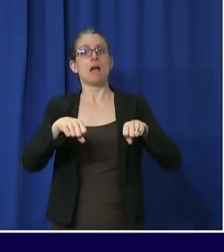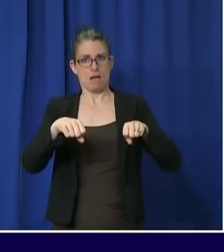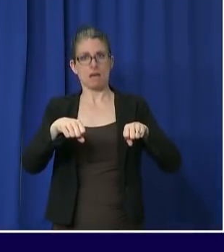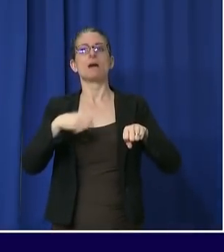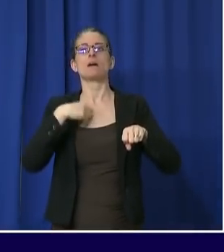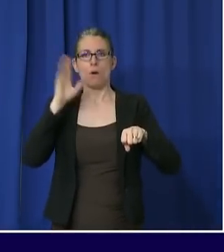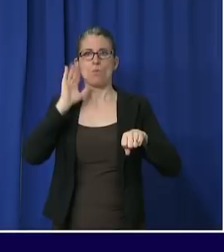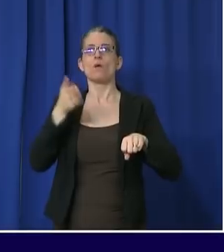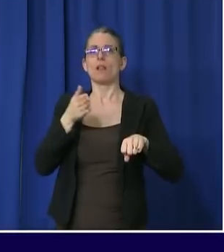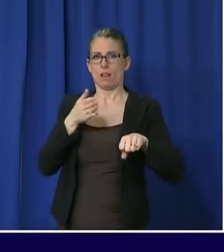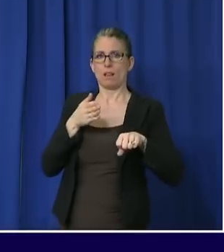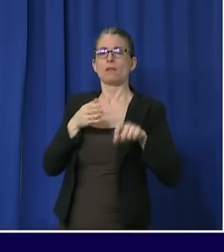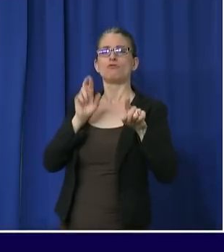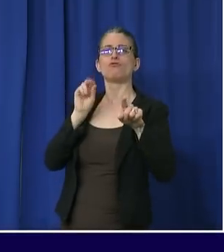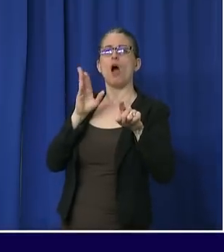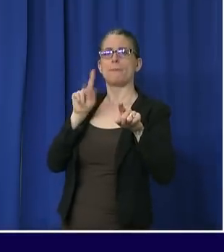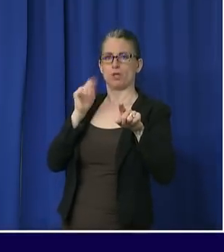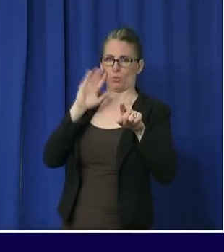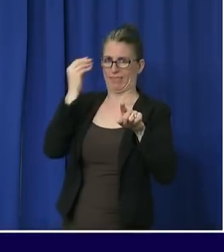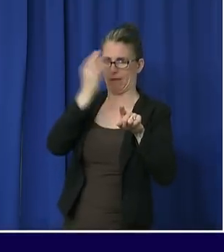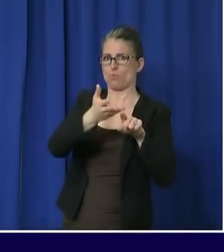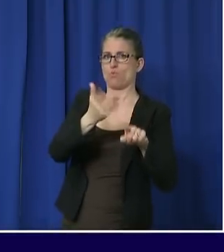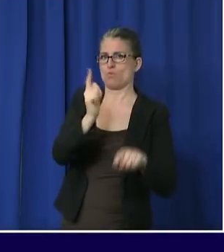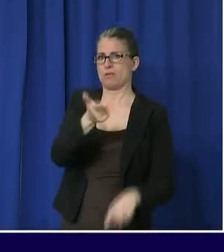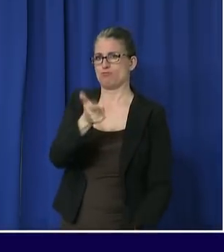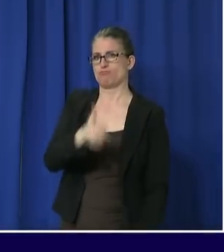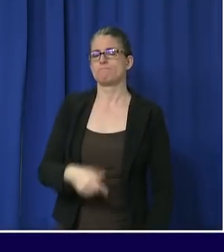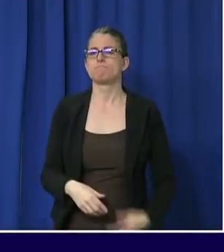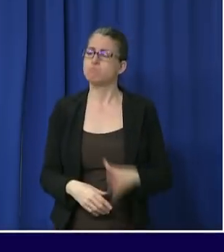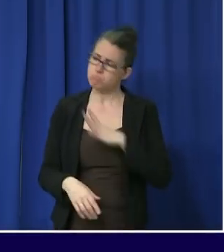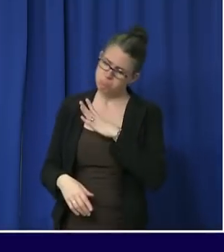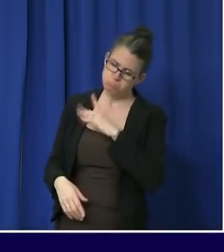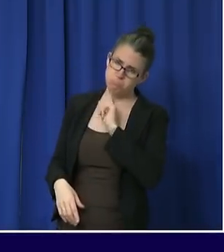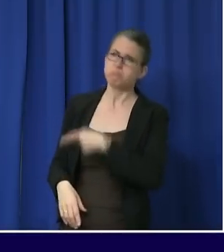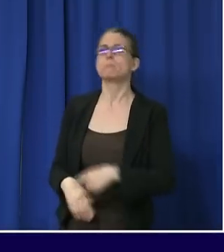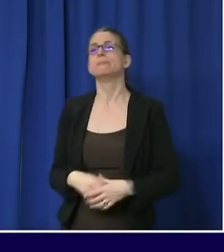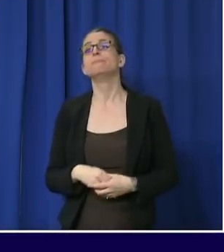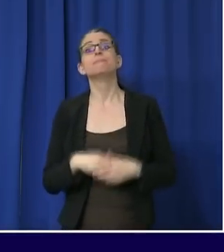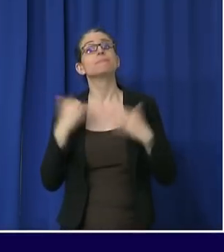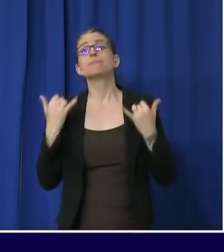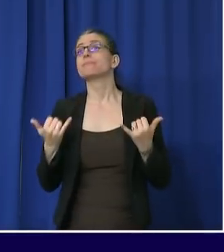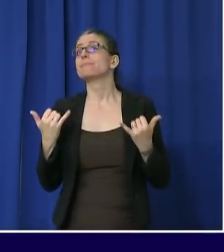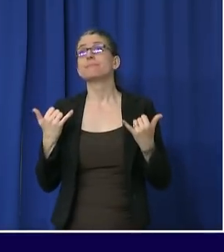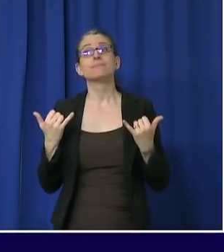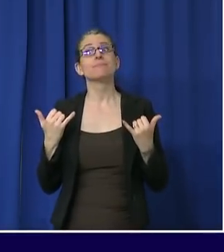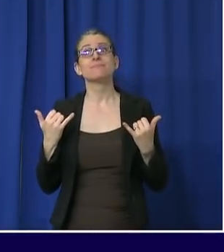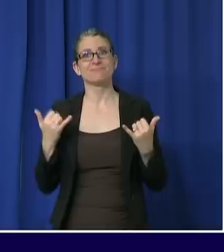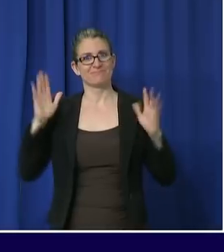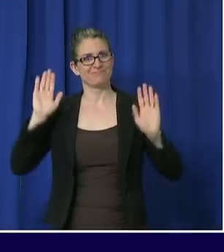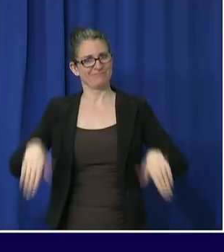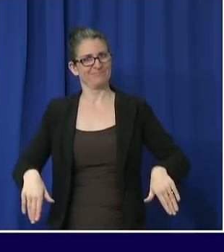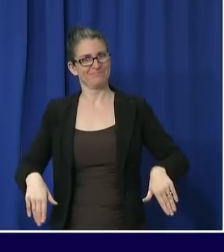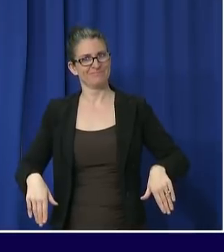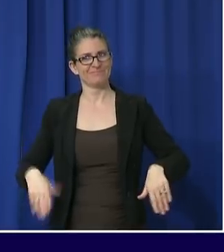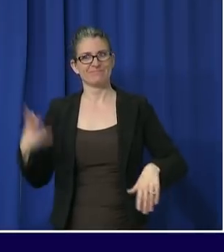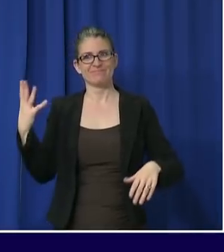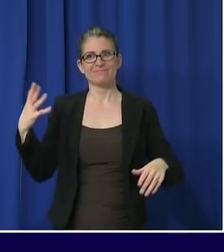you. And allergy season is upon us. Is there any information about